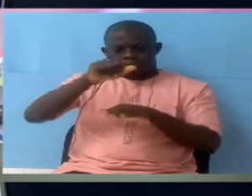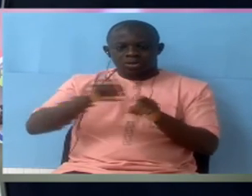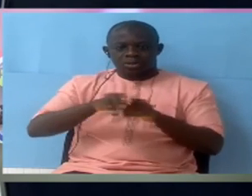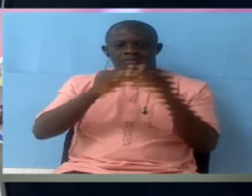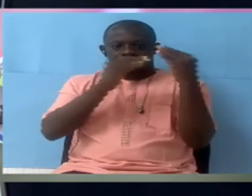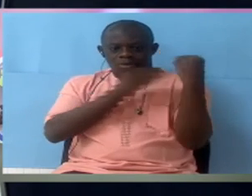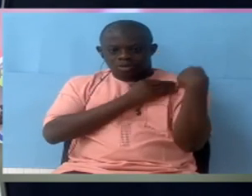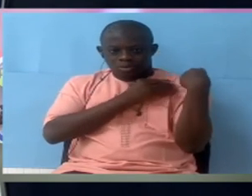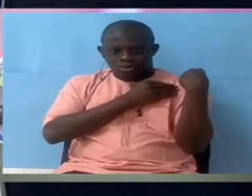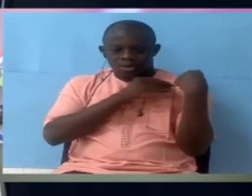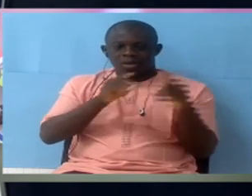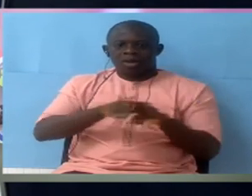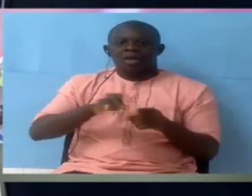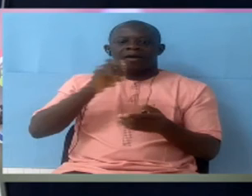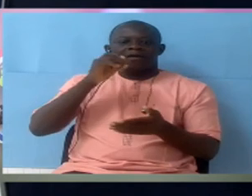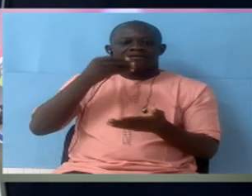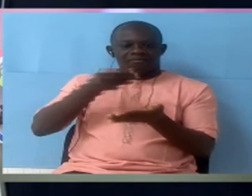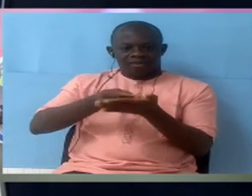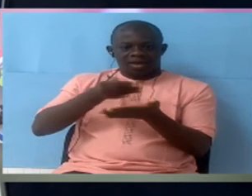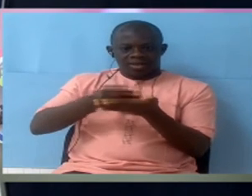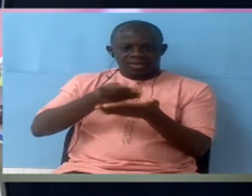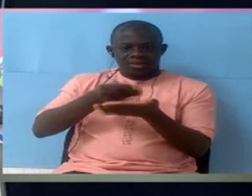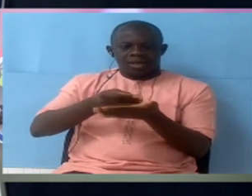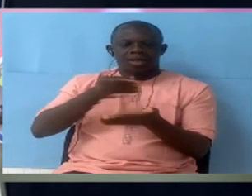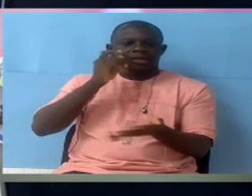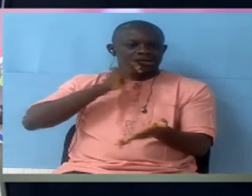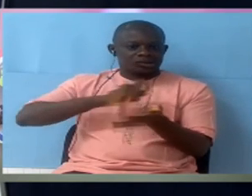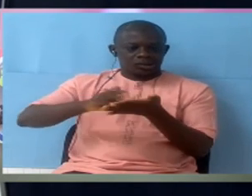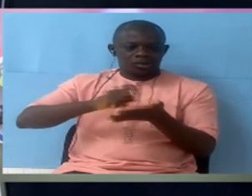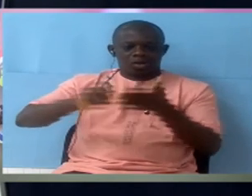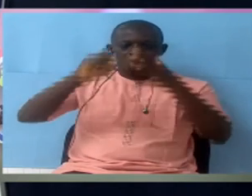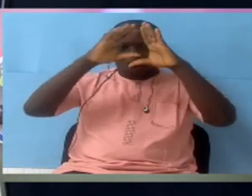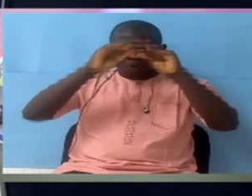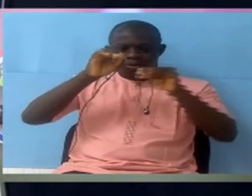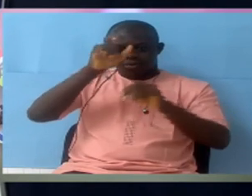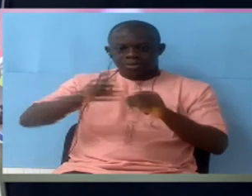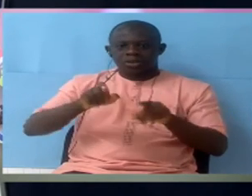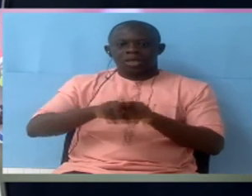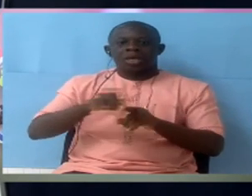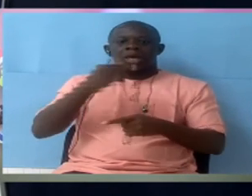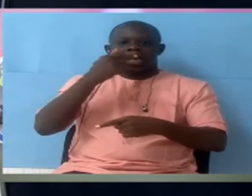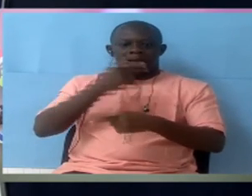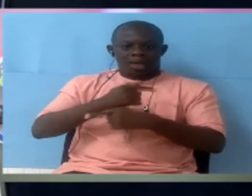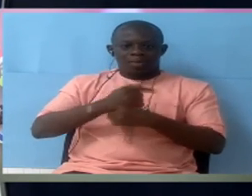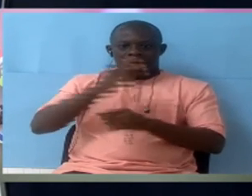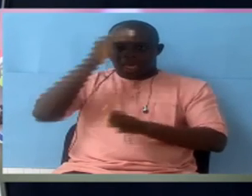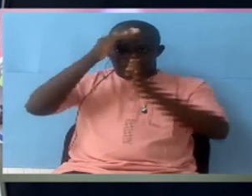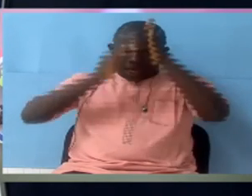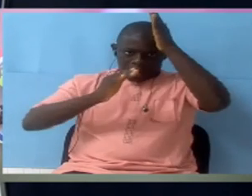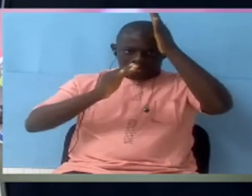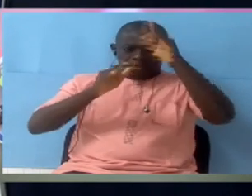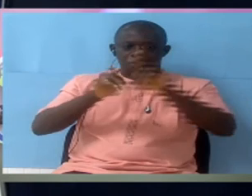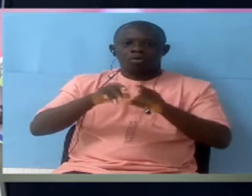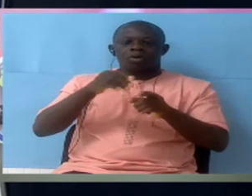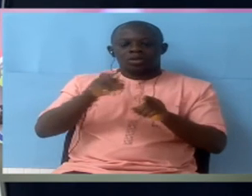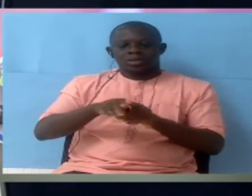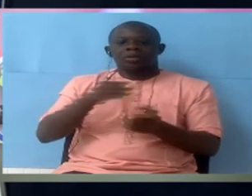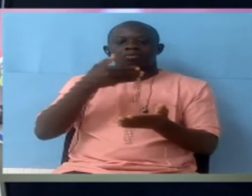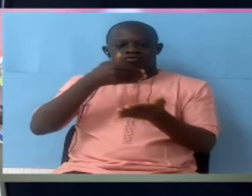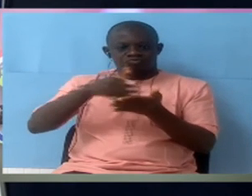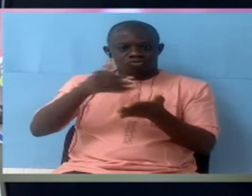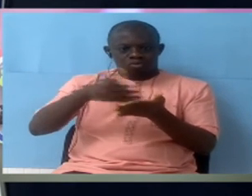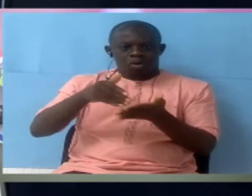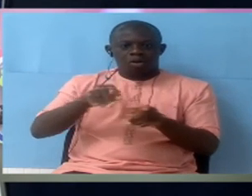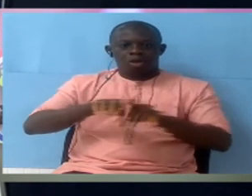the financial officer of the football Gamp Forces Football Federation, correct? Yes, Council. Sanjo Kobe